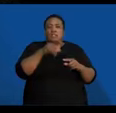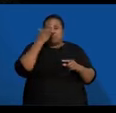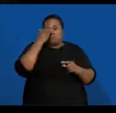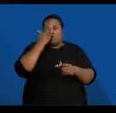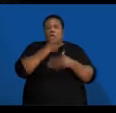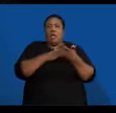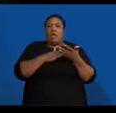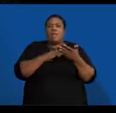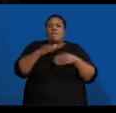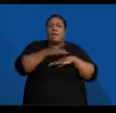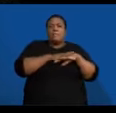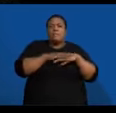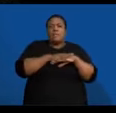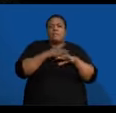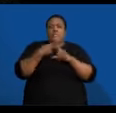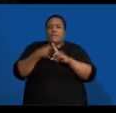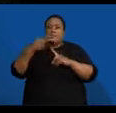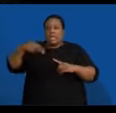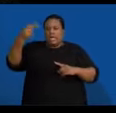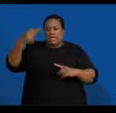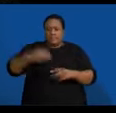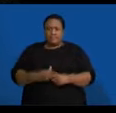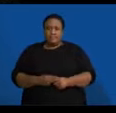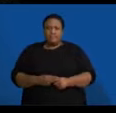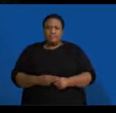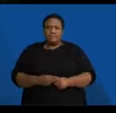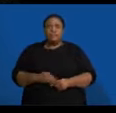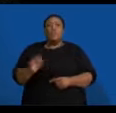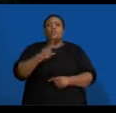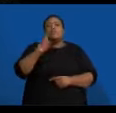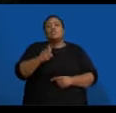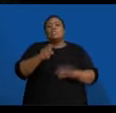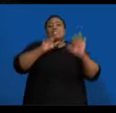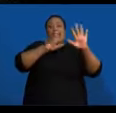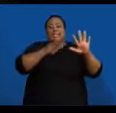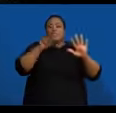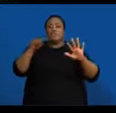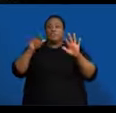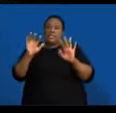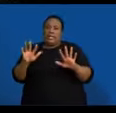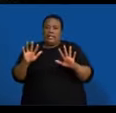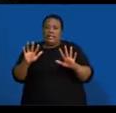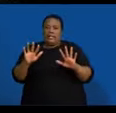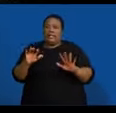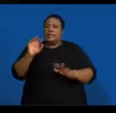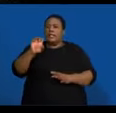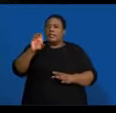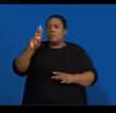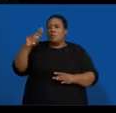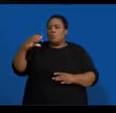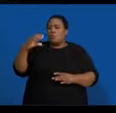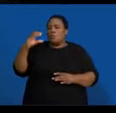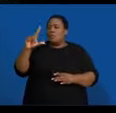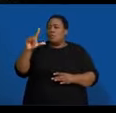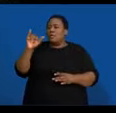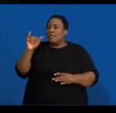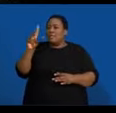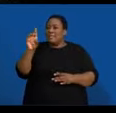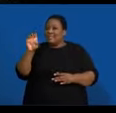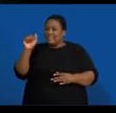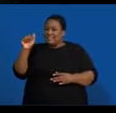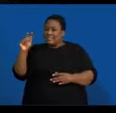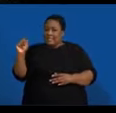And then also our question 8 to 10 will be Euclidean geometry and measurement. Now,